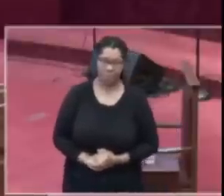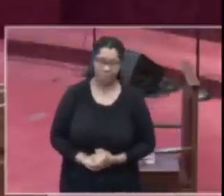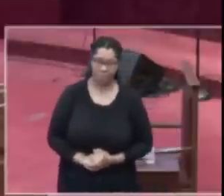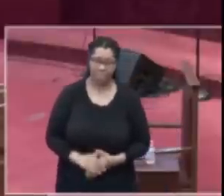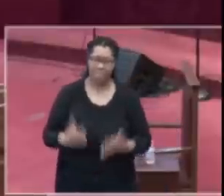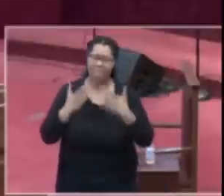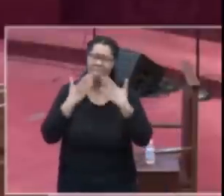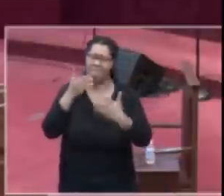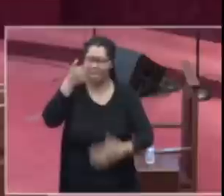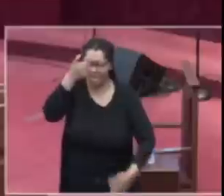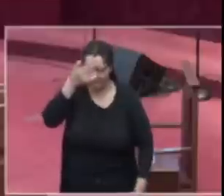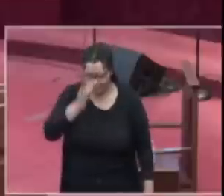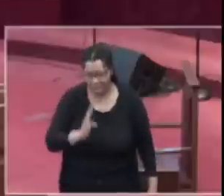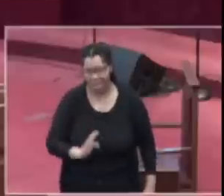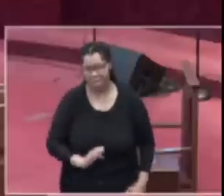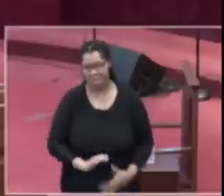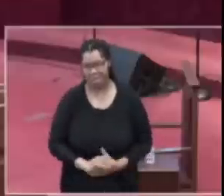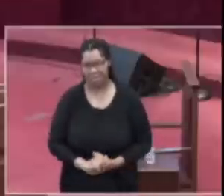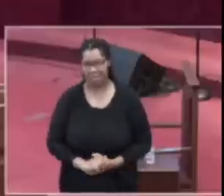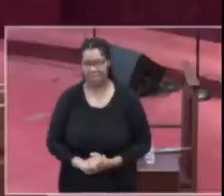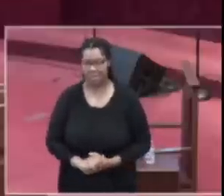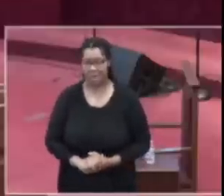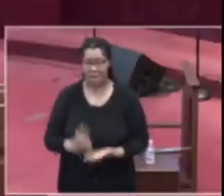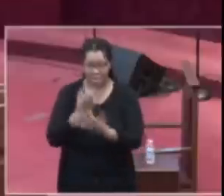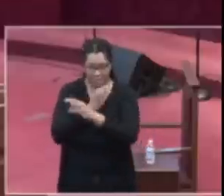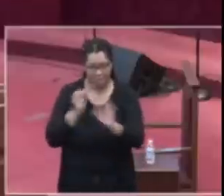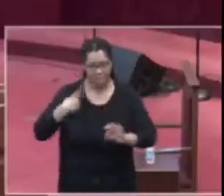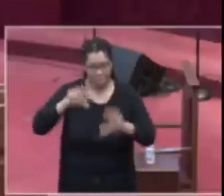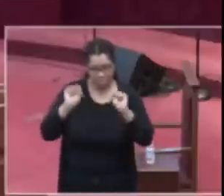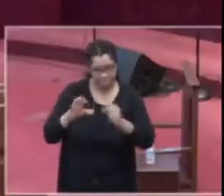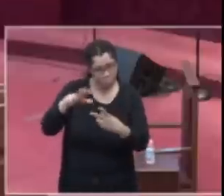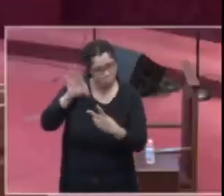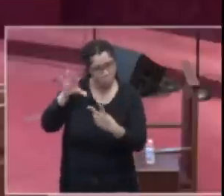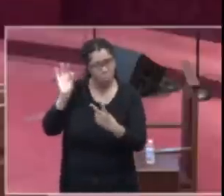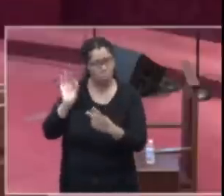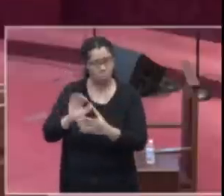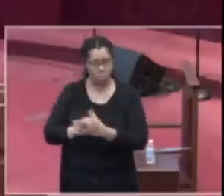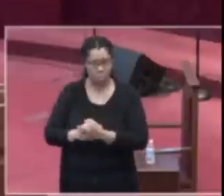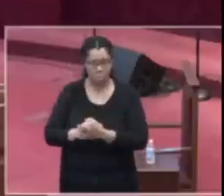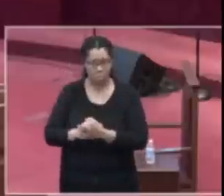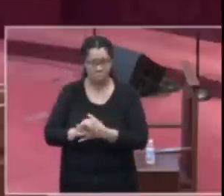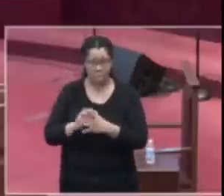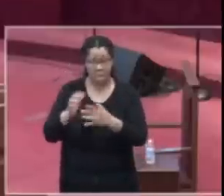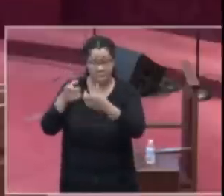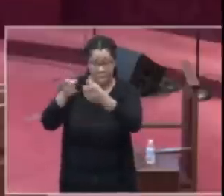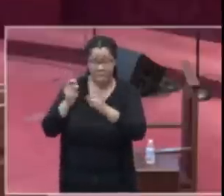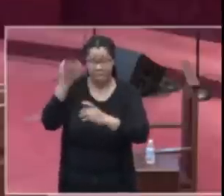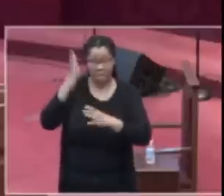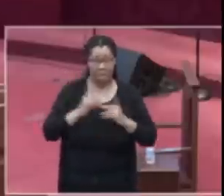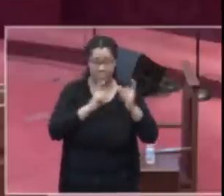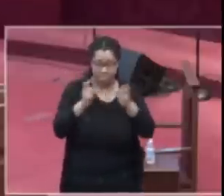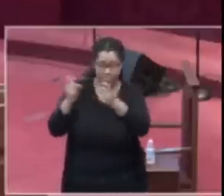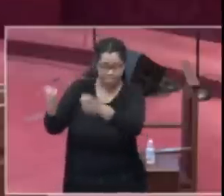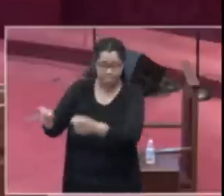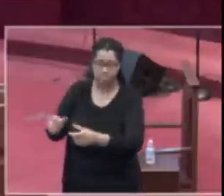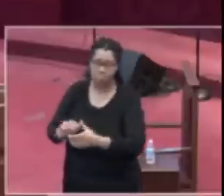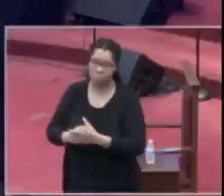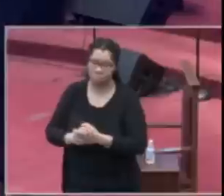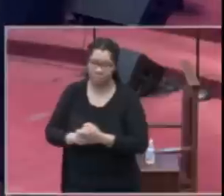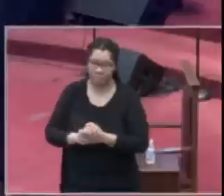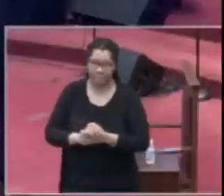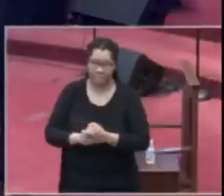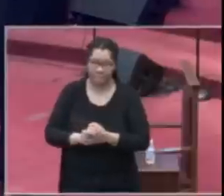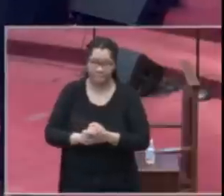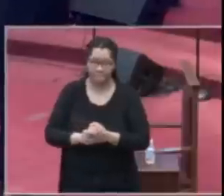Thank God for our freedom to choose. It's a gift given to us by God. But